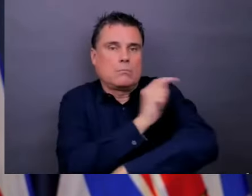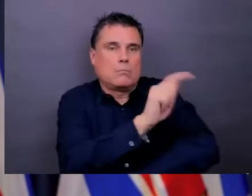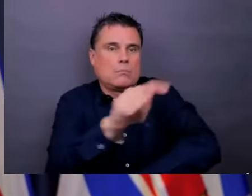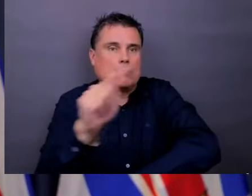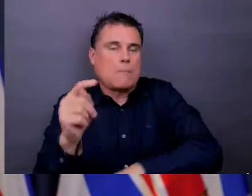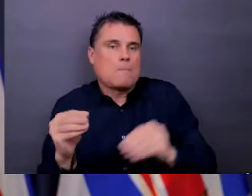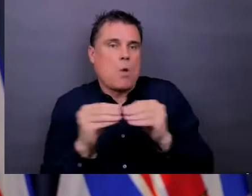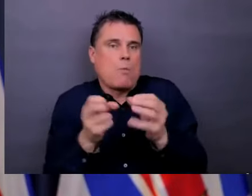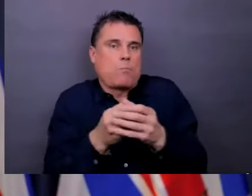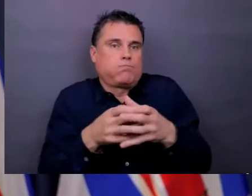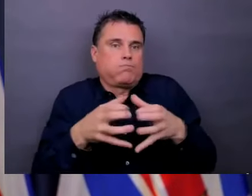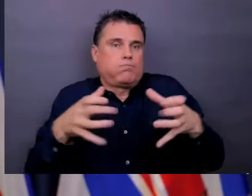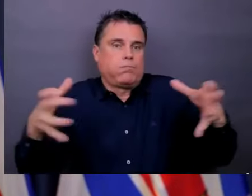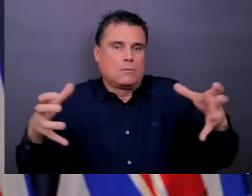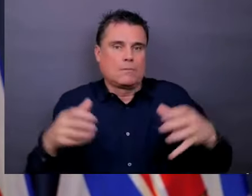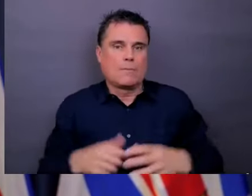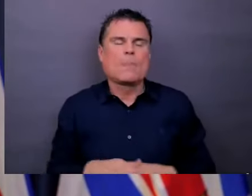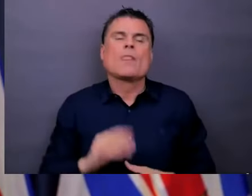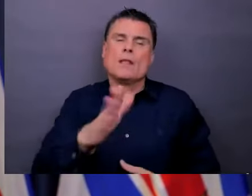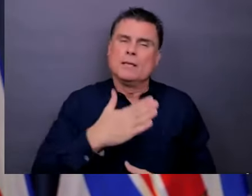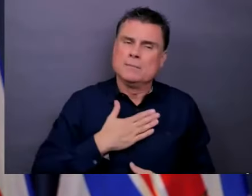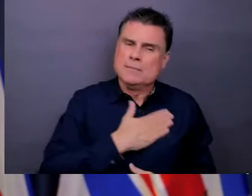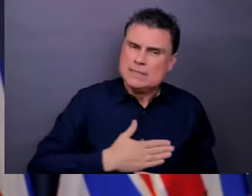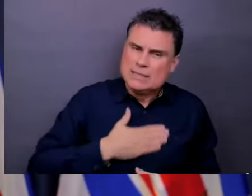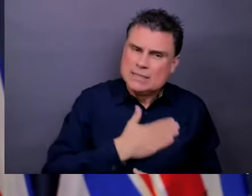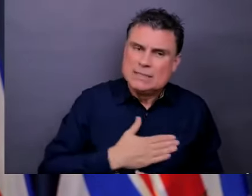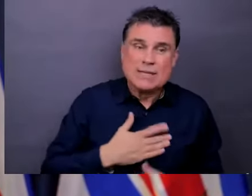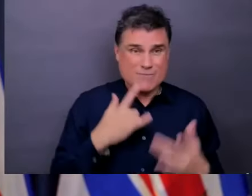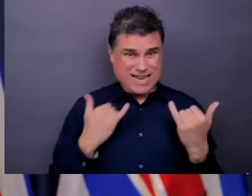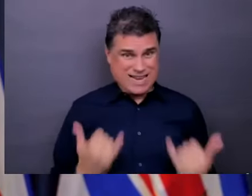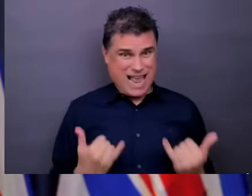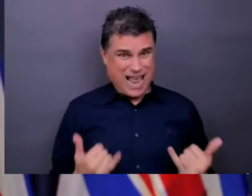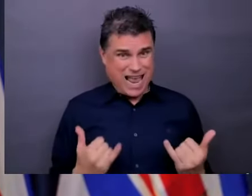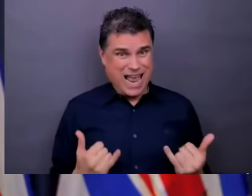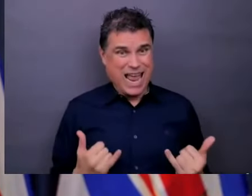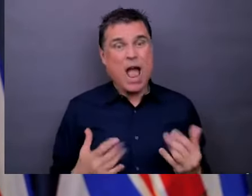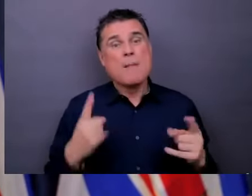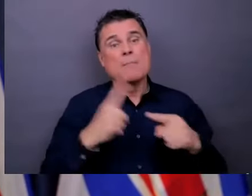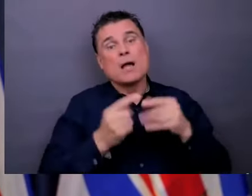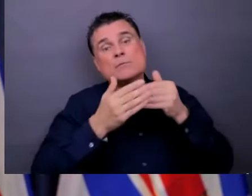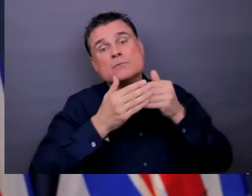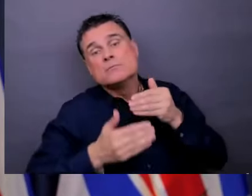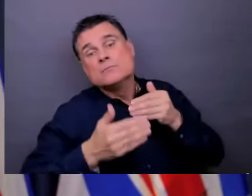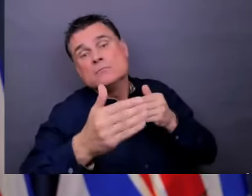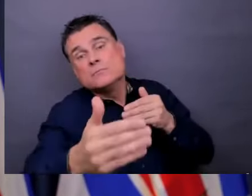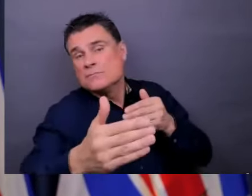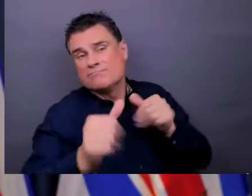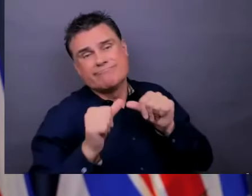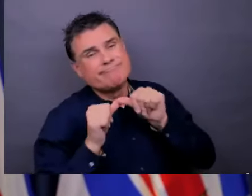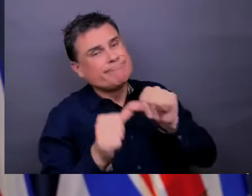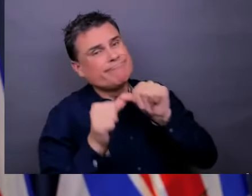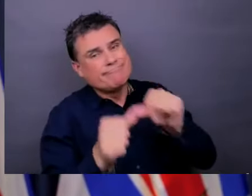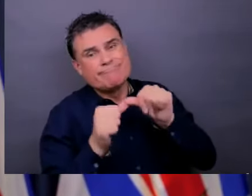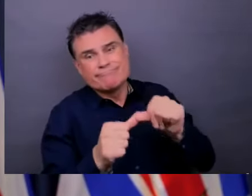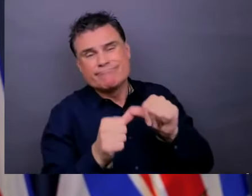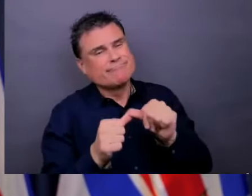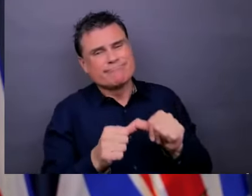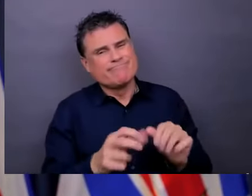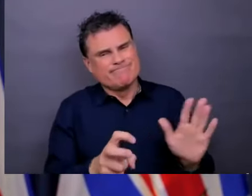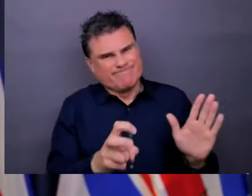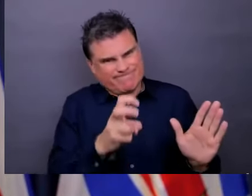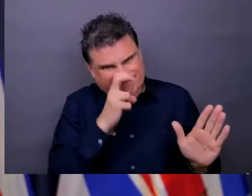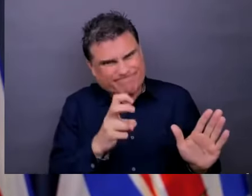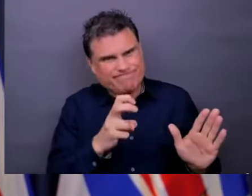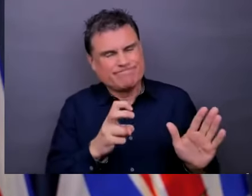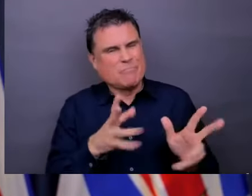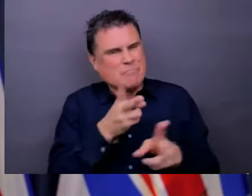chance to build on the work we're doing to keep people safe and save lives. The people delivering our BC immunization plan are counting on